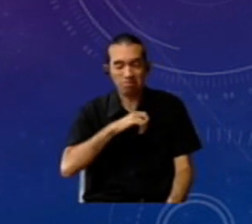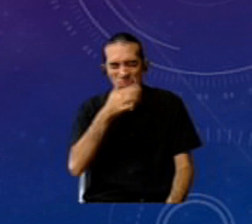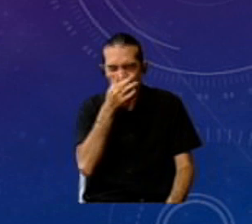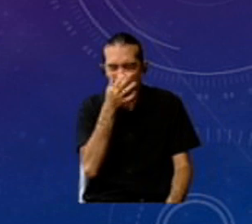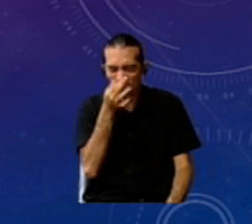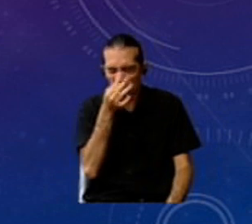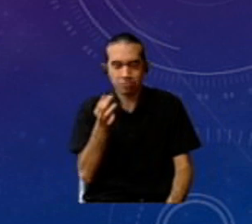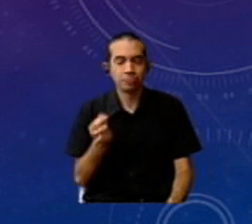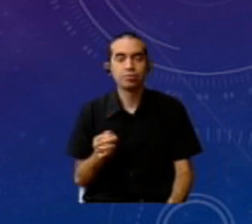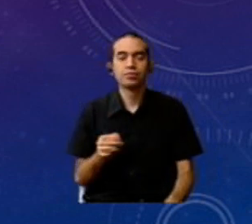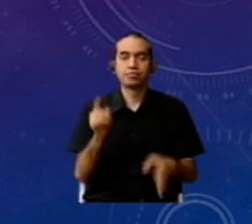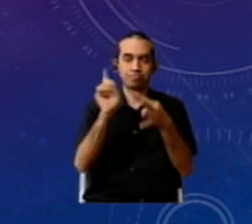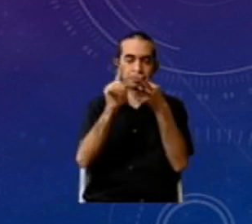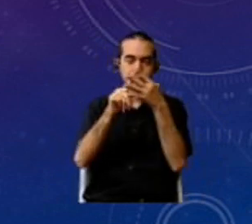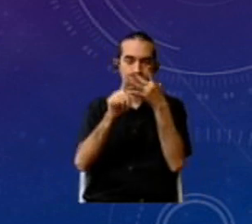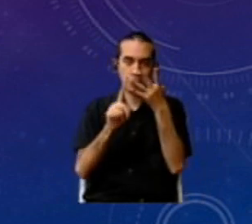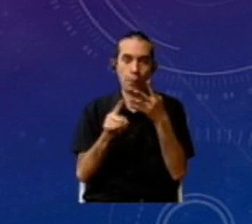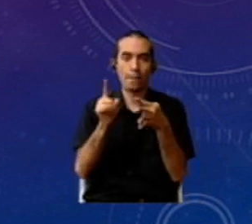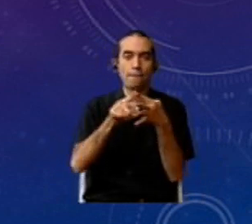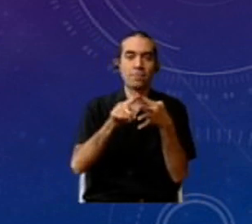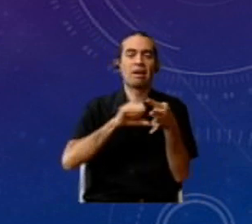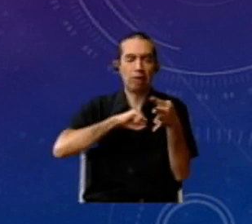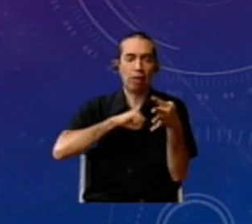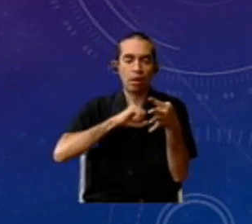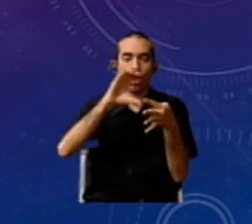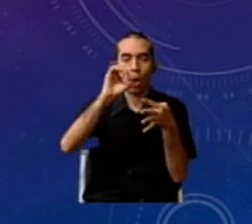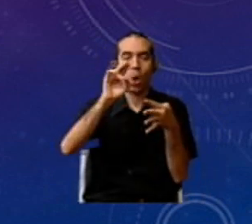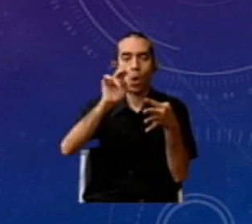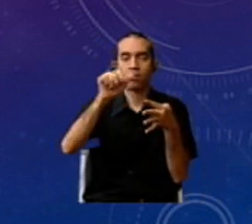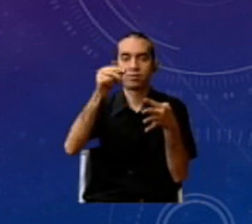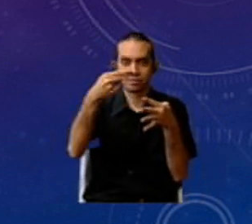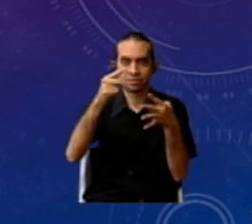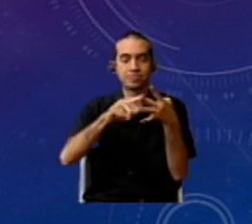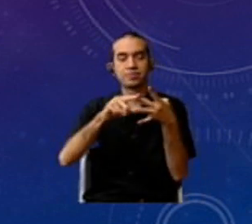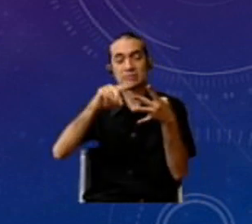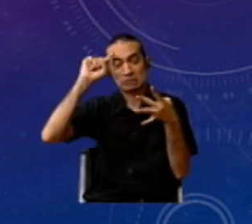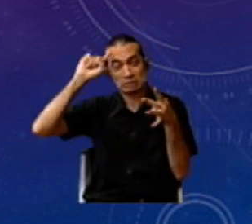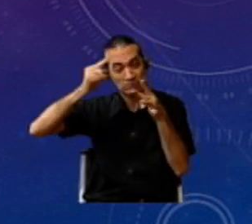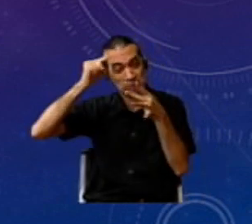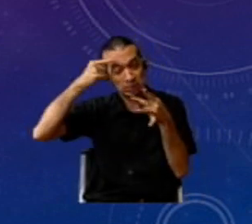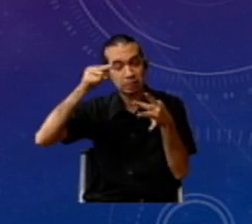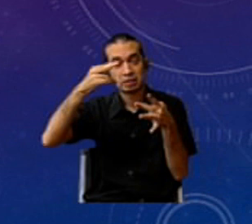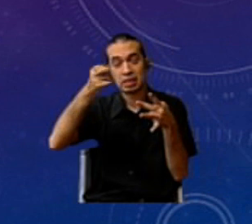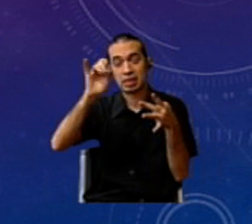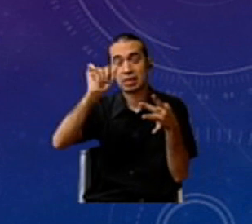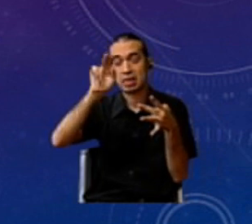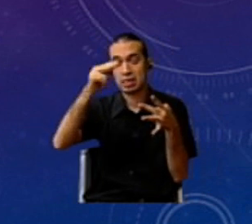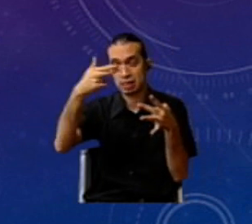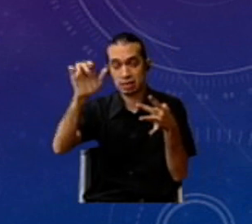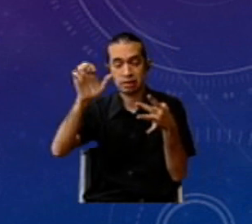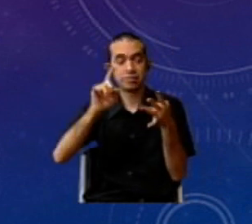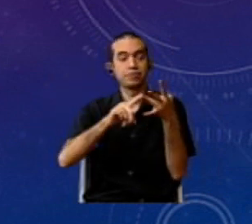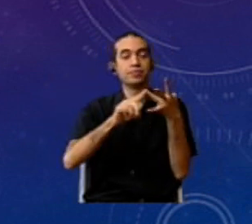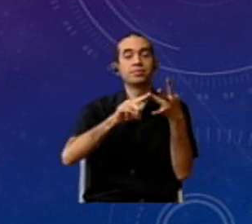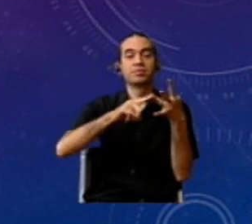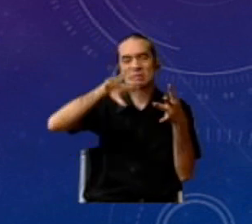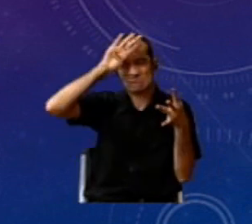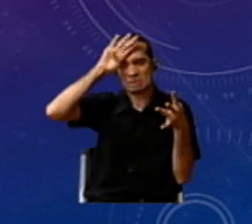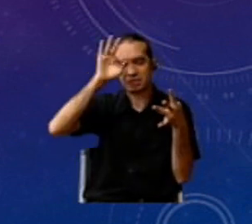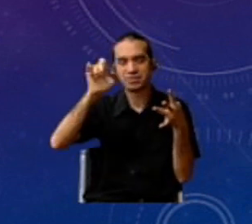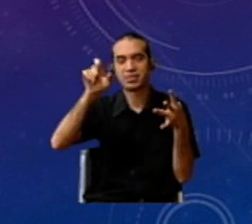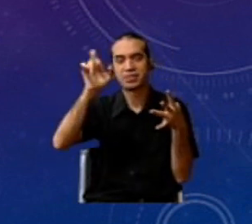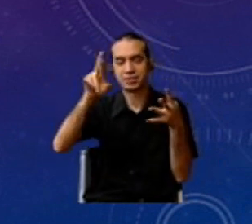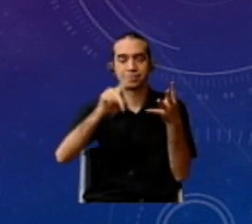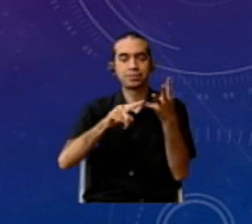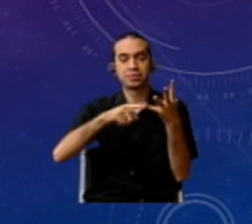symptoms, okay? We have a cough, headache, fever, and runny nose. The difference with